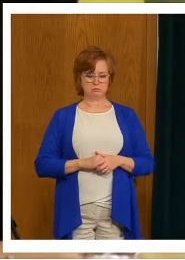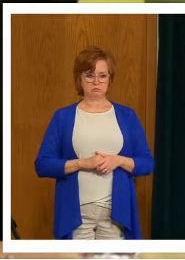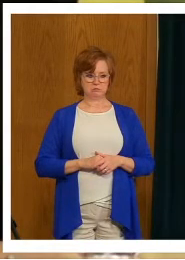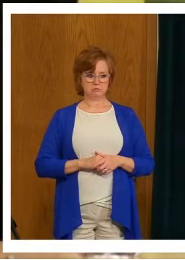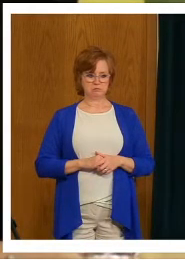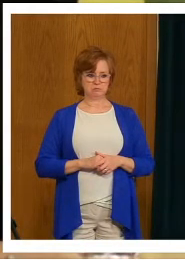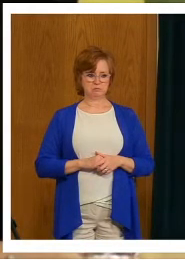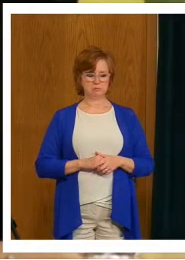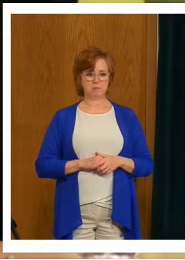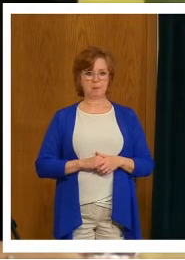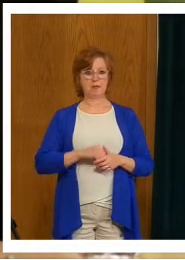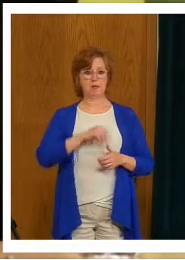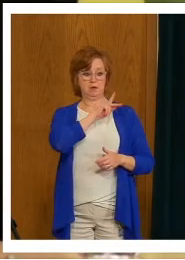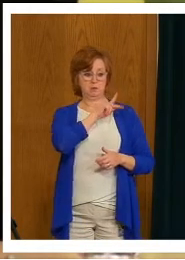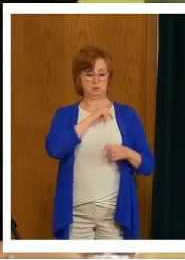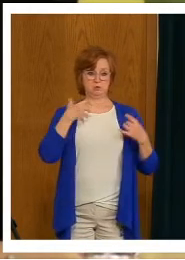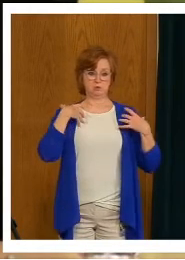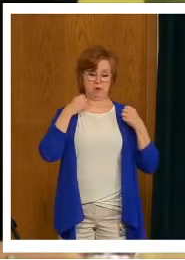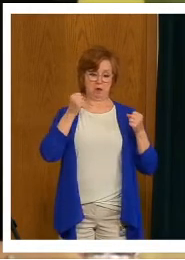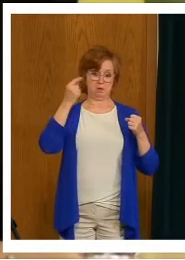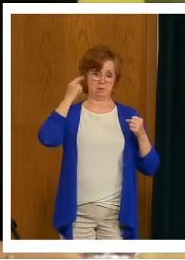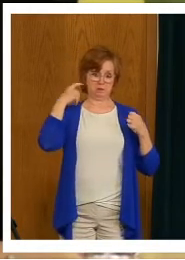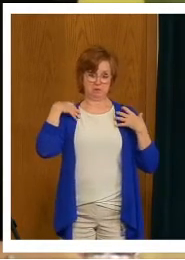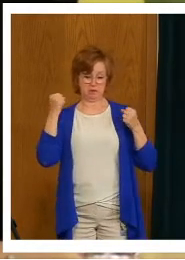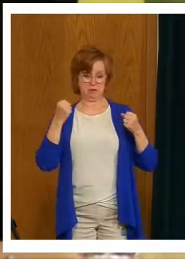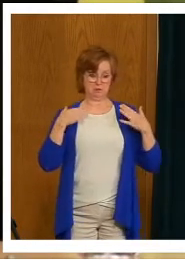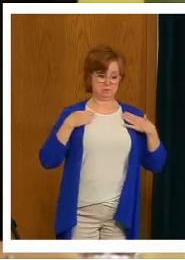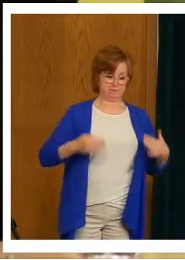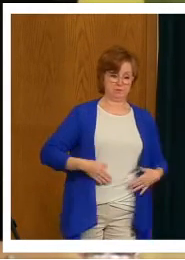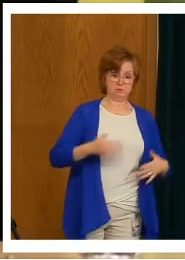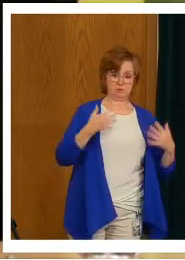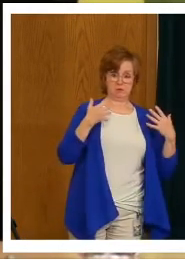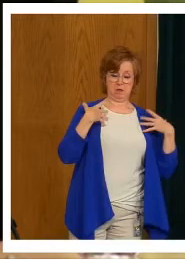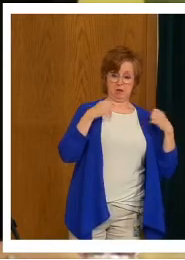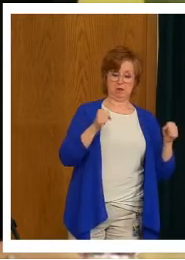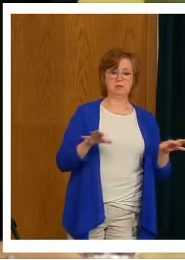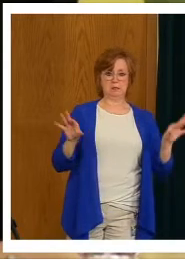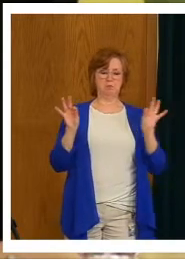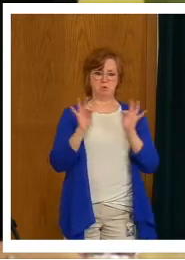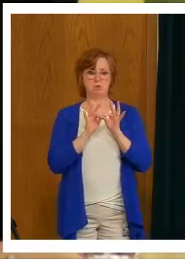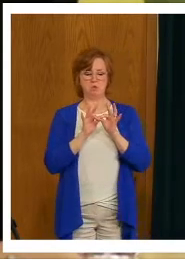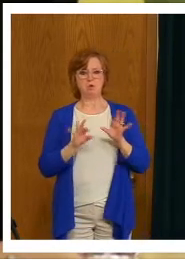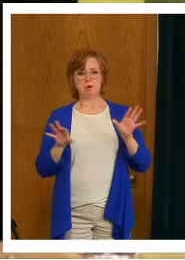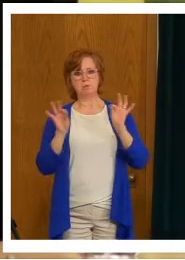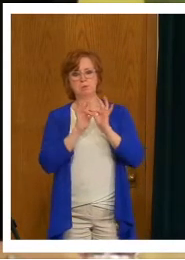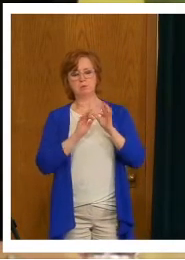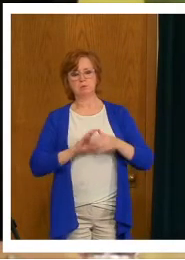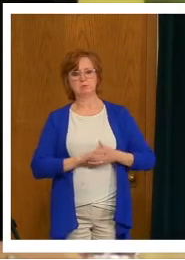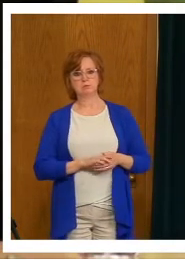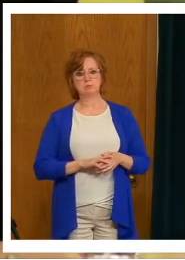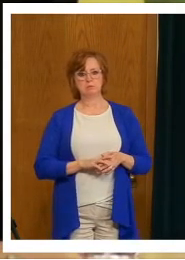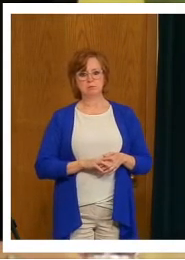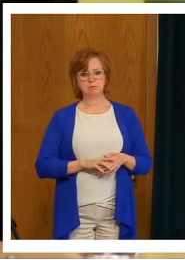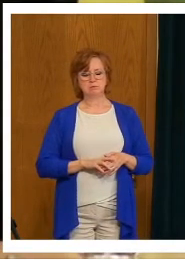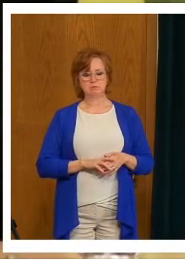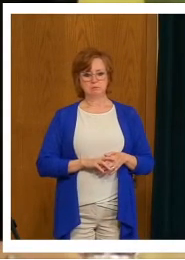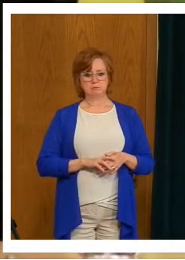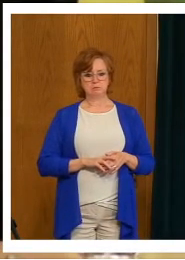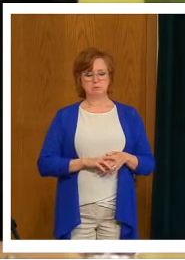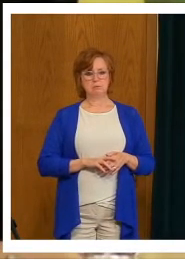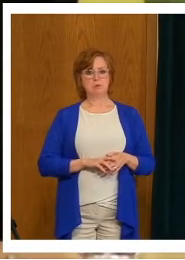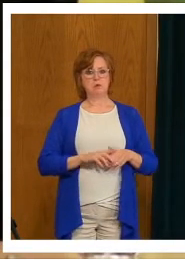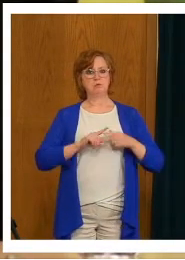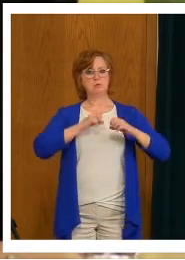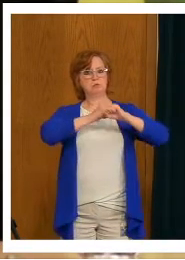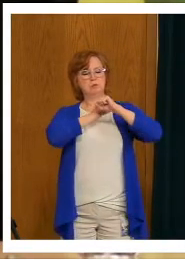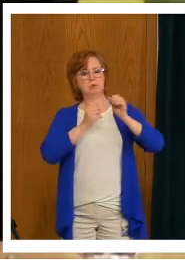opportunity. So our personal health, both mental and physical, is of the utmost importance, not only for defending ourselves against